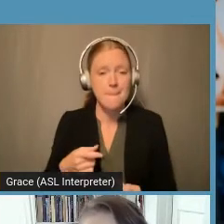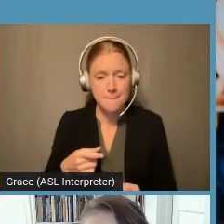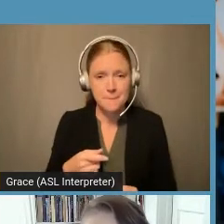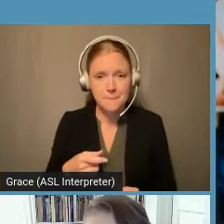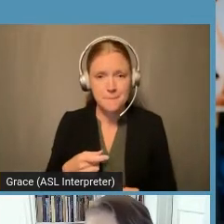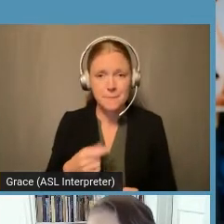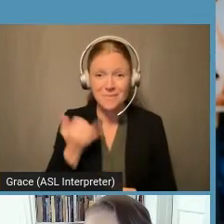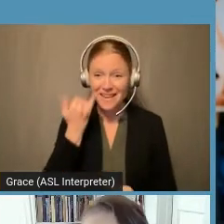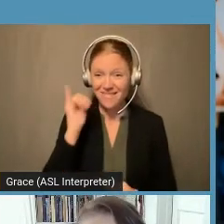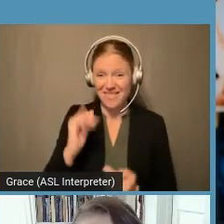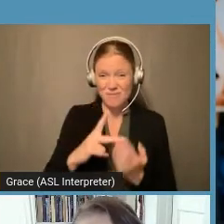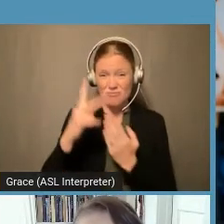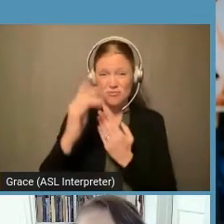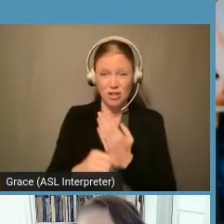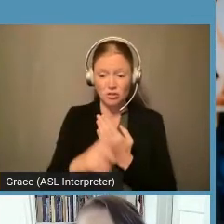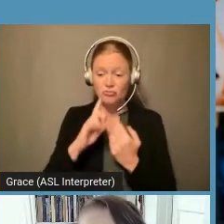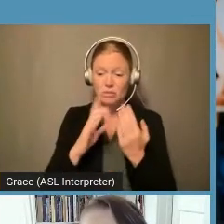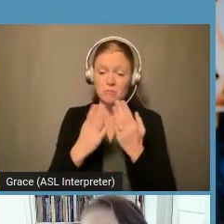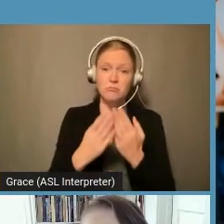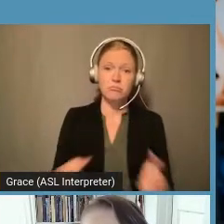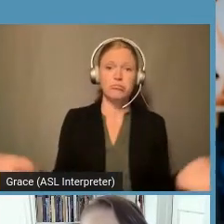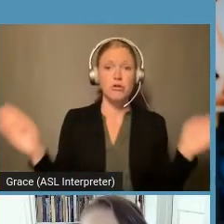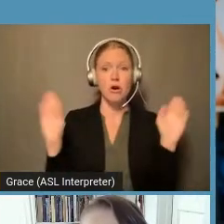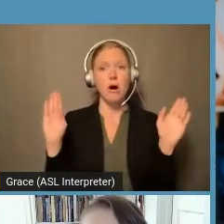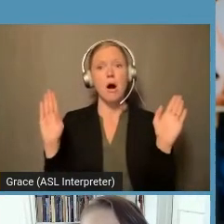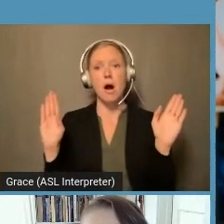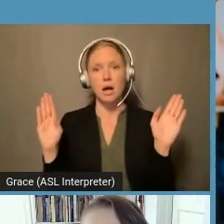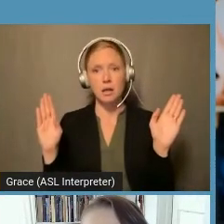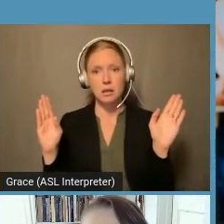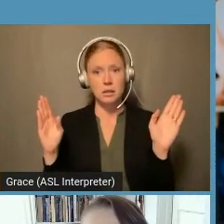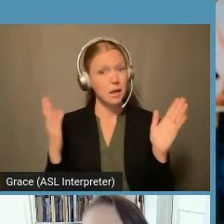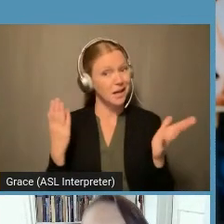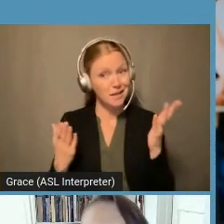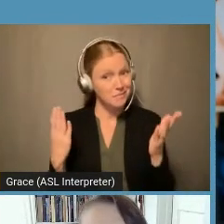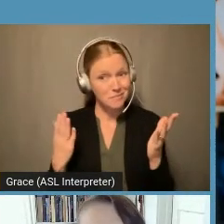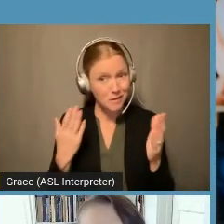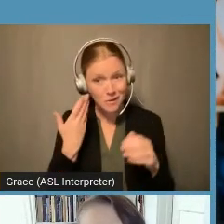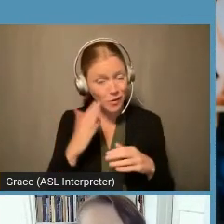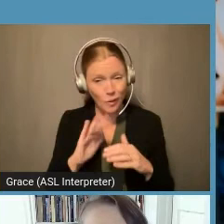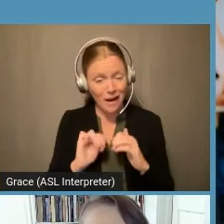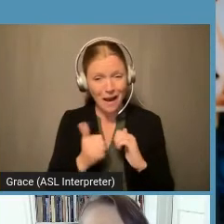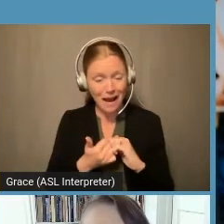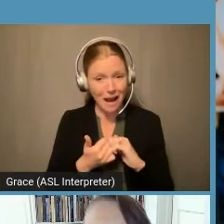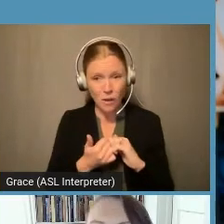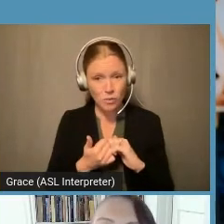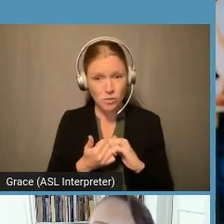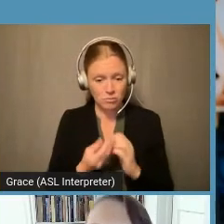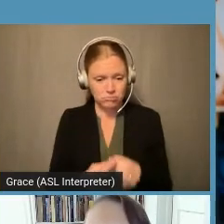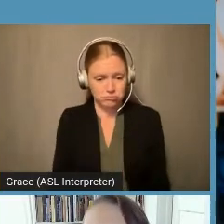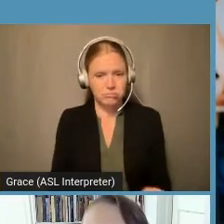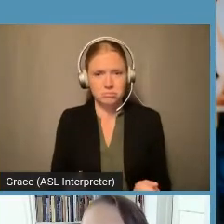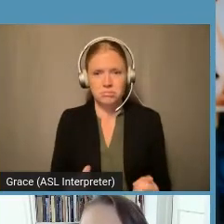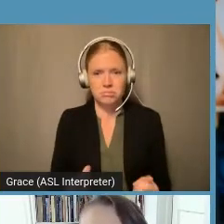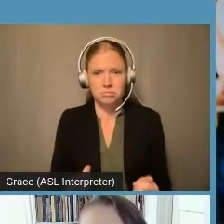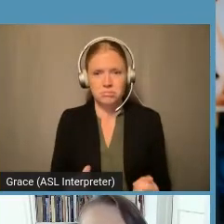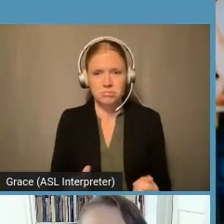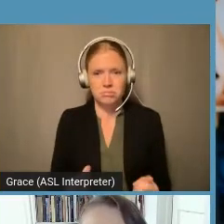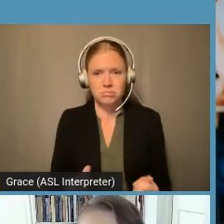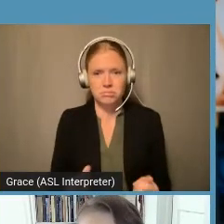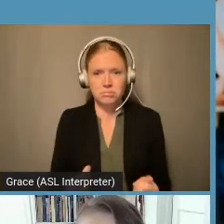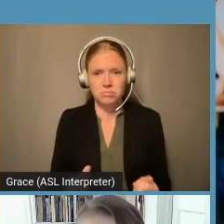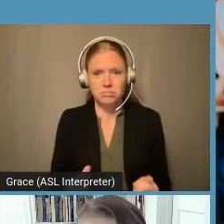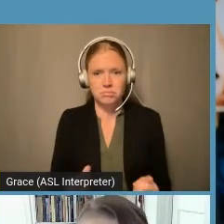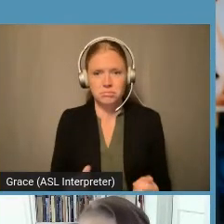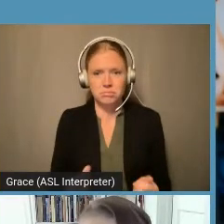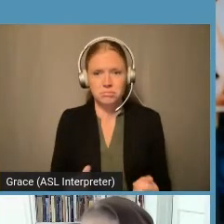they've been given is broad, they might not know how to overcome those obstacles. So